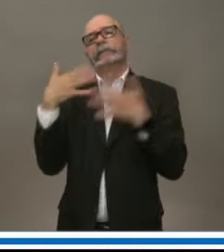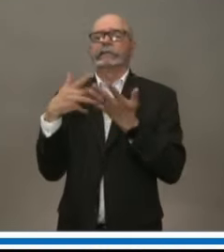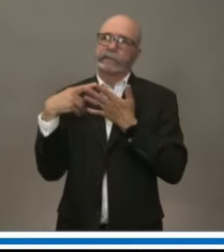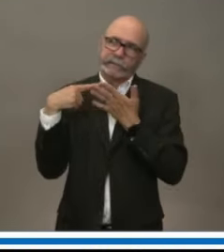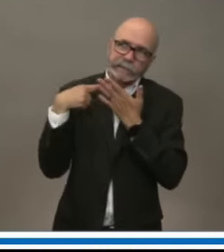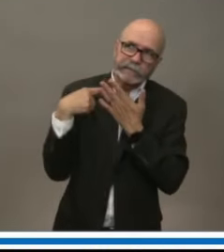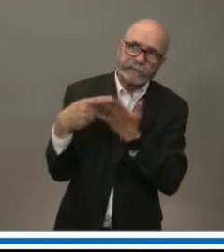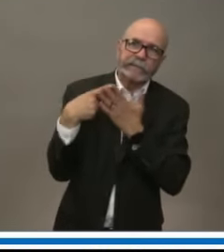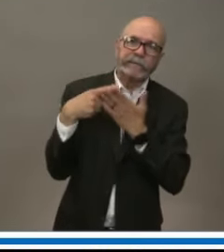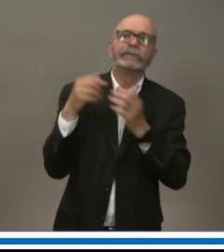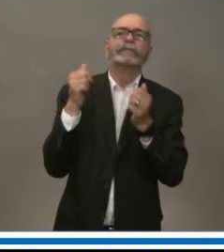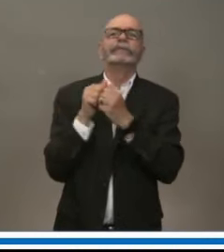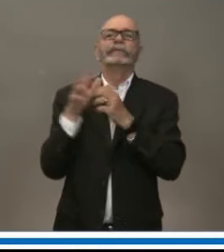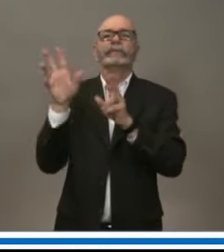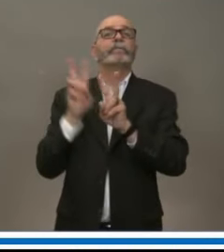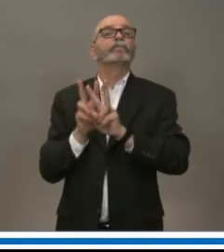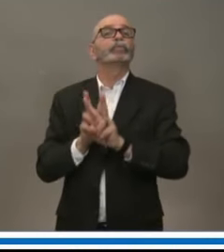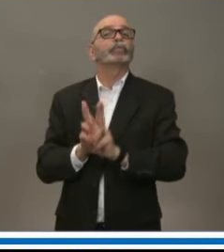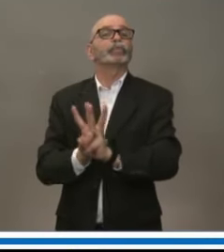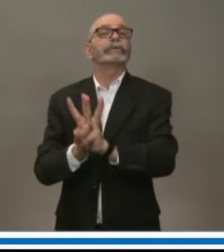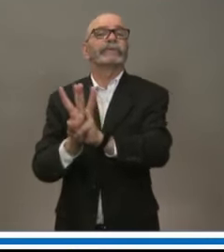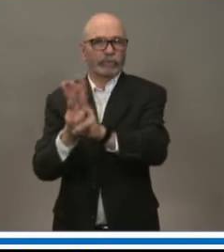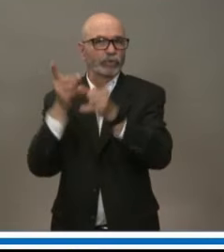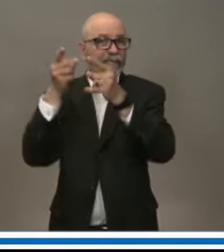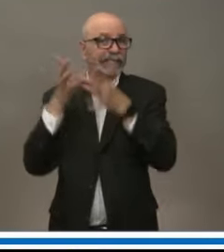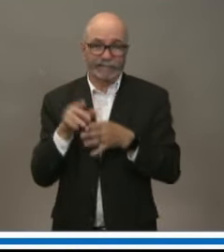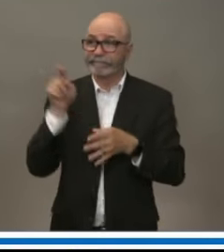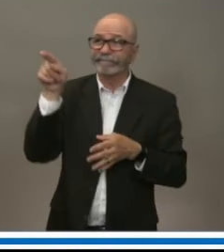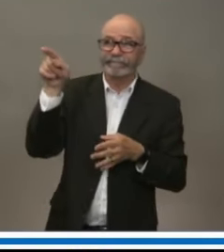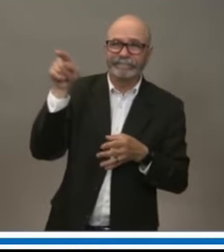Directors Association of Nova Scotia, ensuring that they have